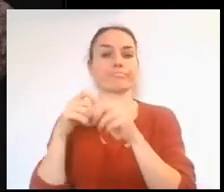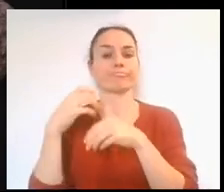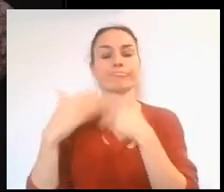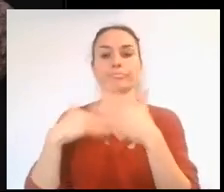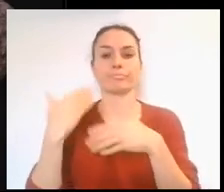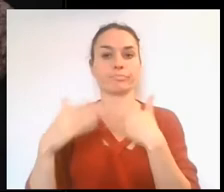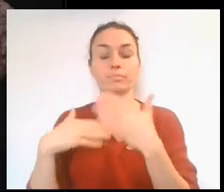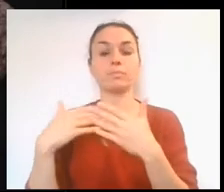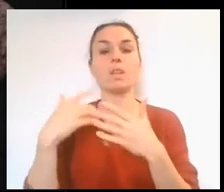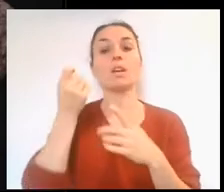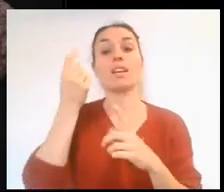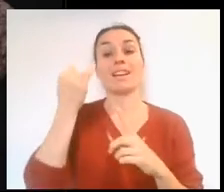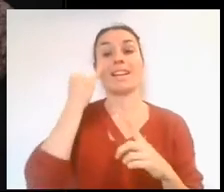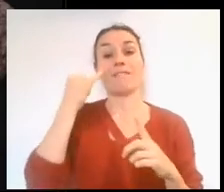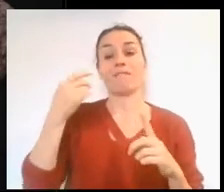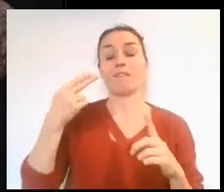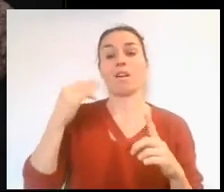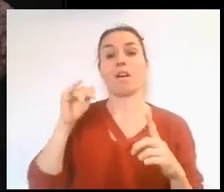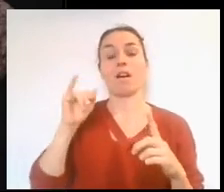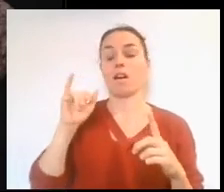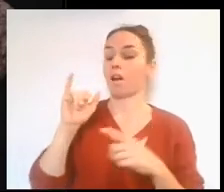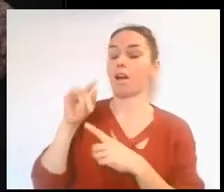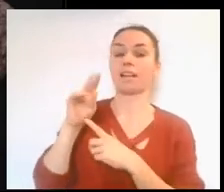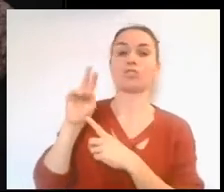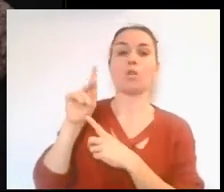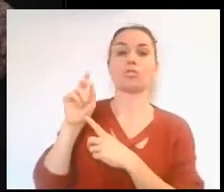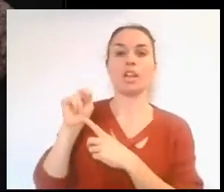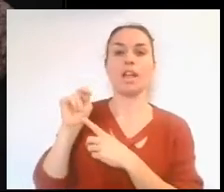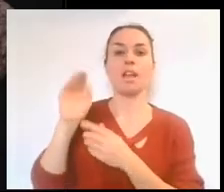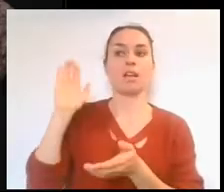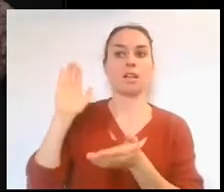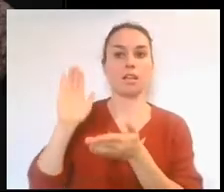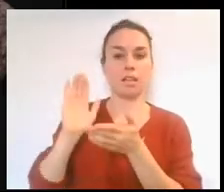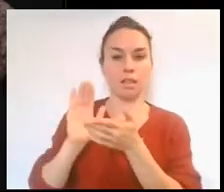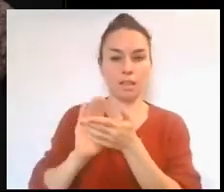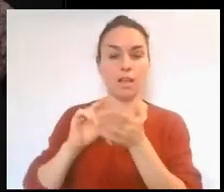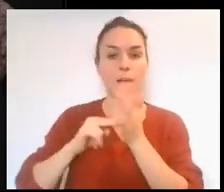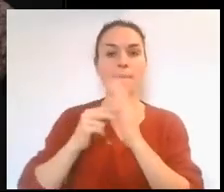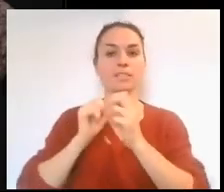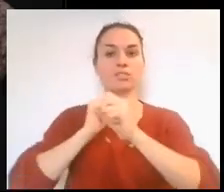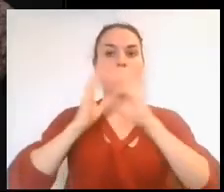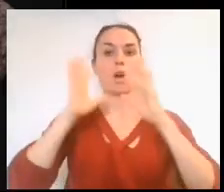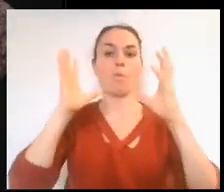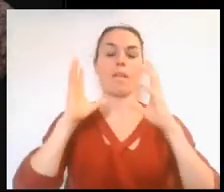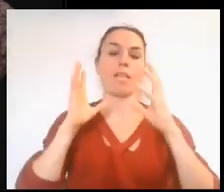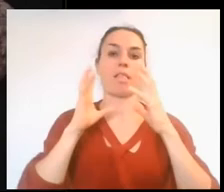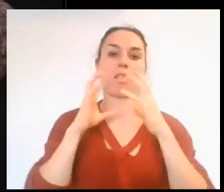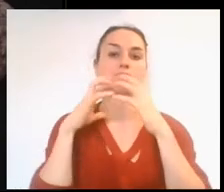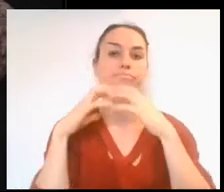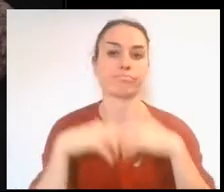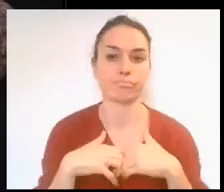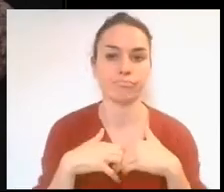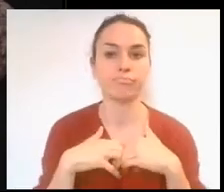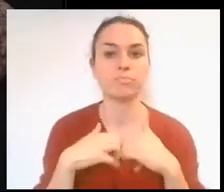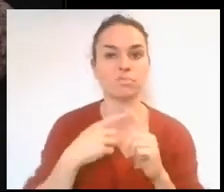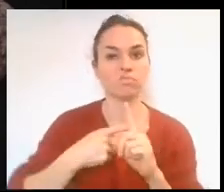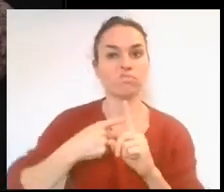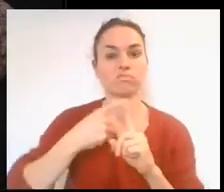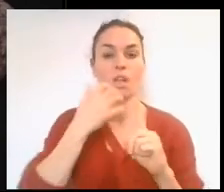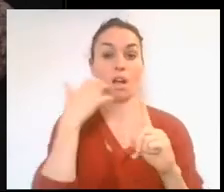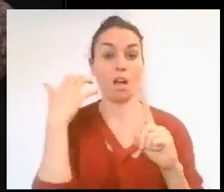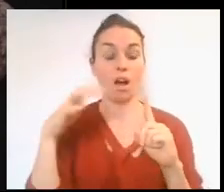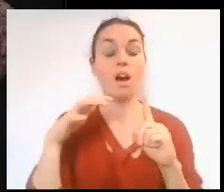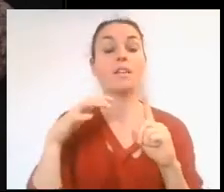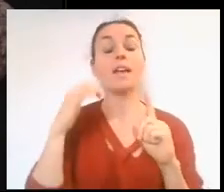hydrogen is depleted, the star collapses, heats up, and that collapse